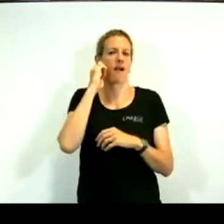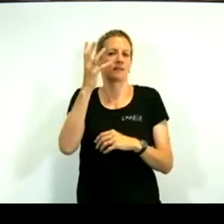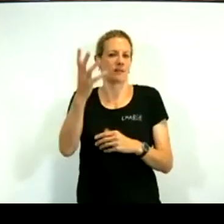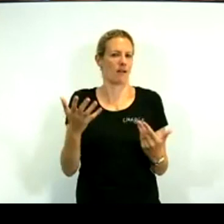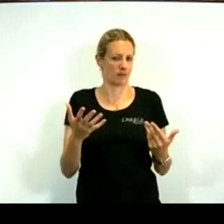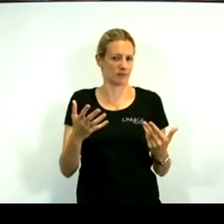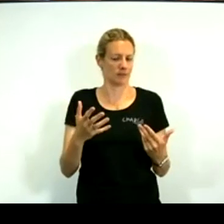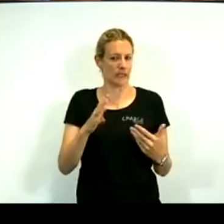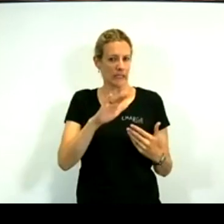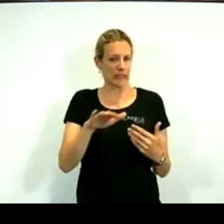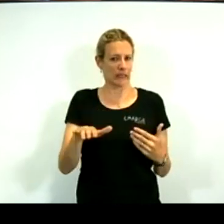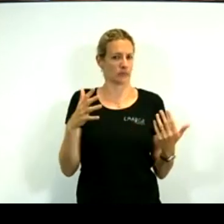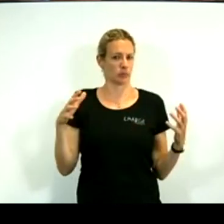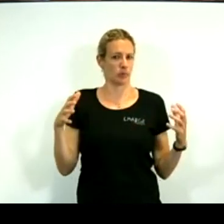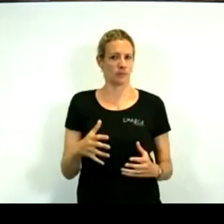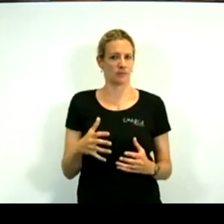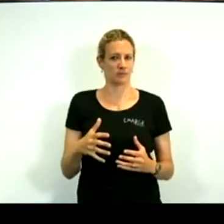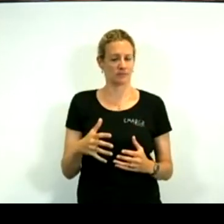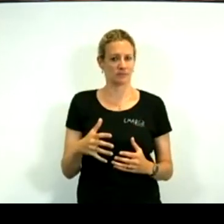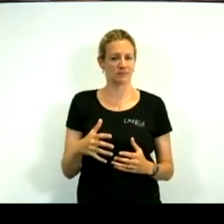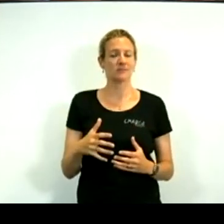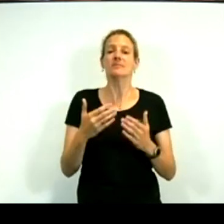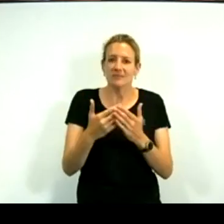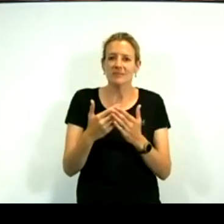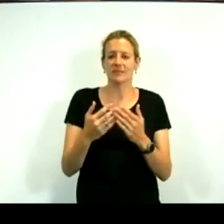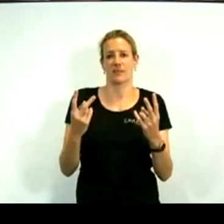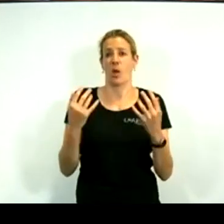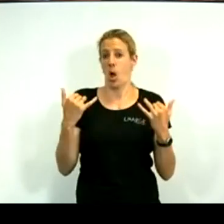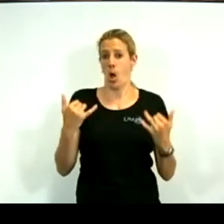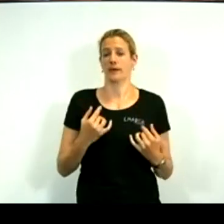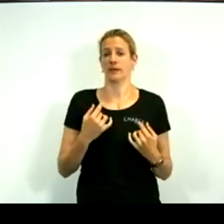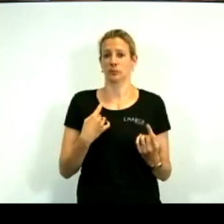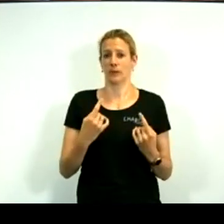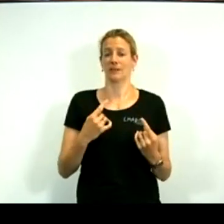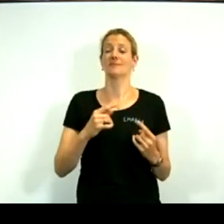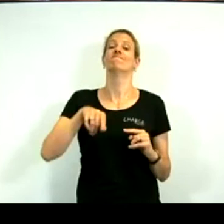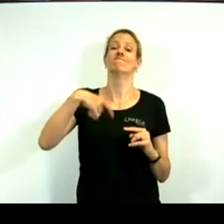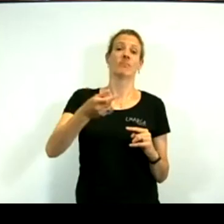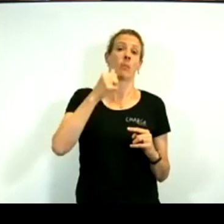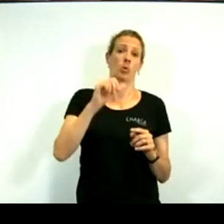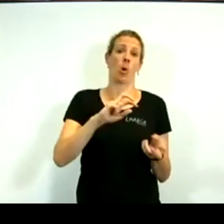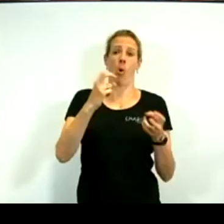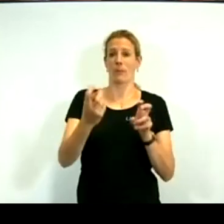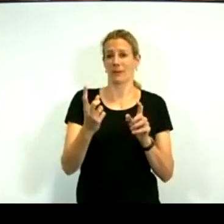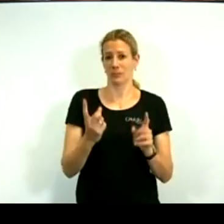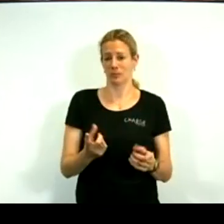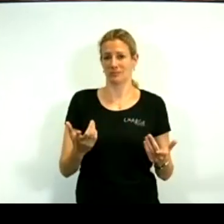talking about here needs to come into play. So now we have questions, I think.